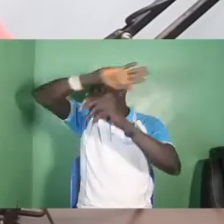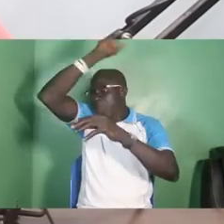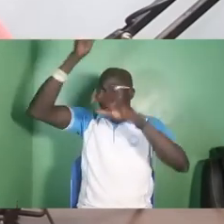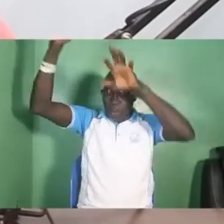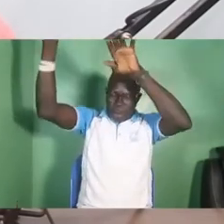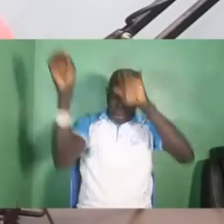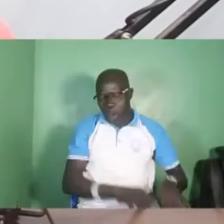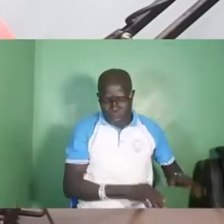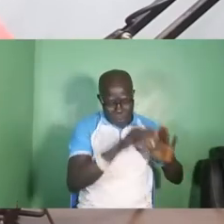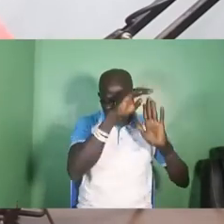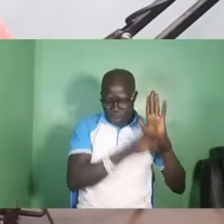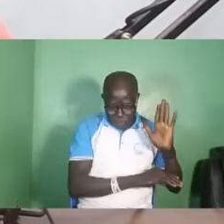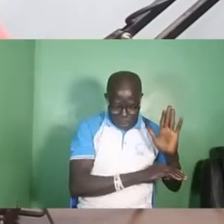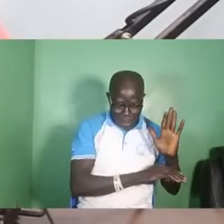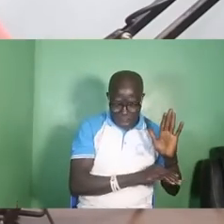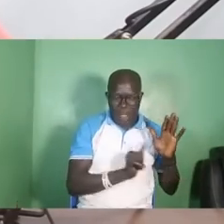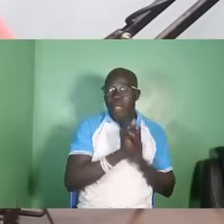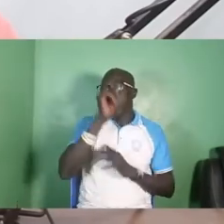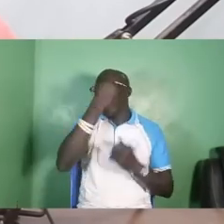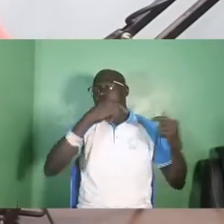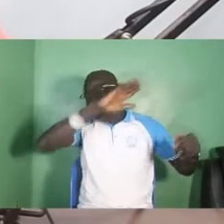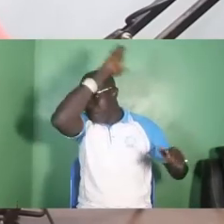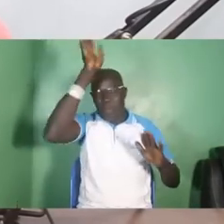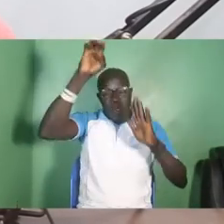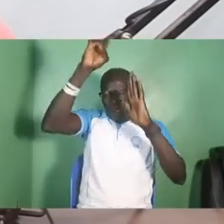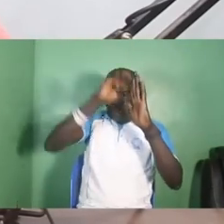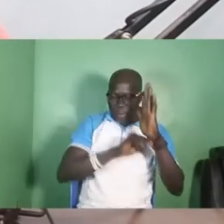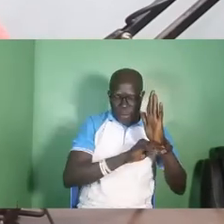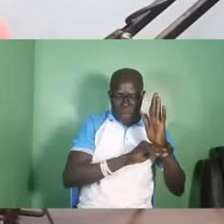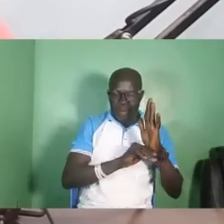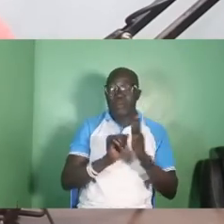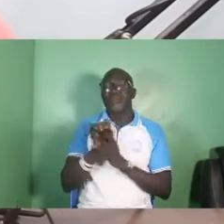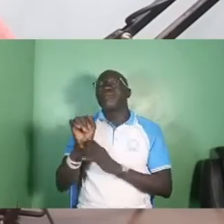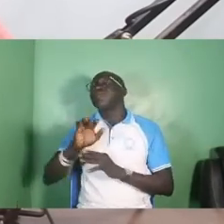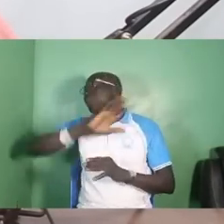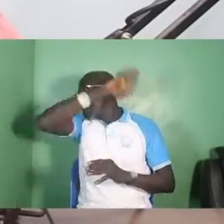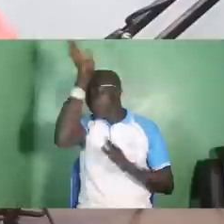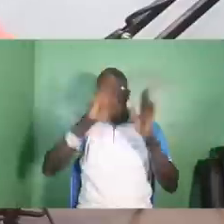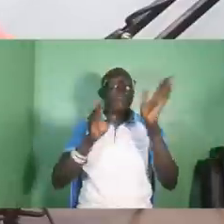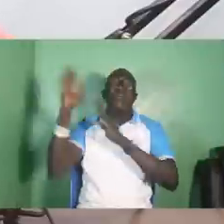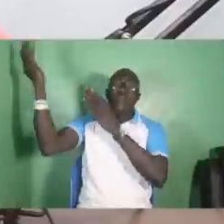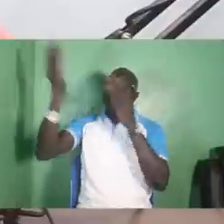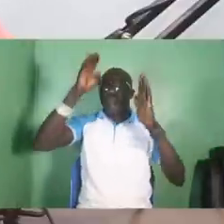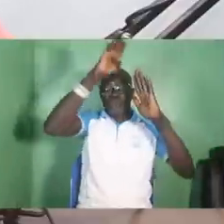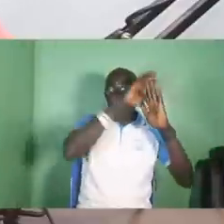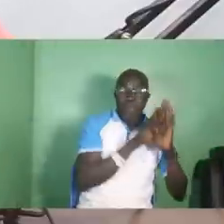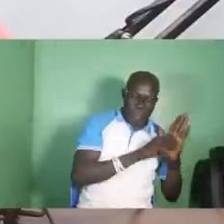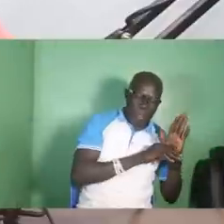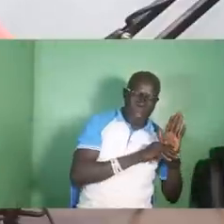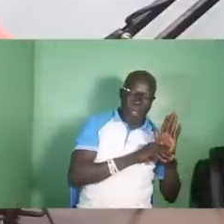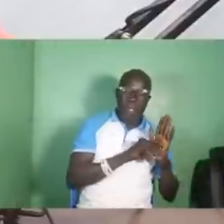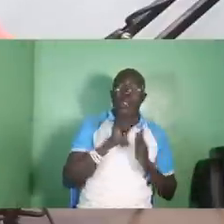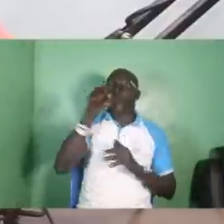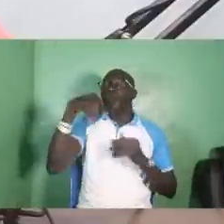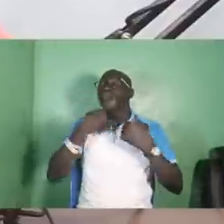jabo amen never be demoted ah aye o ne jabo amen we will not demote you aye o ne jabo amen we will not demote you